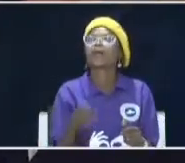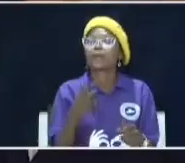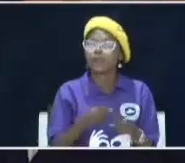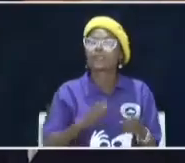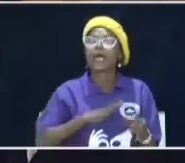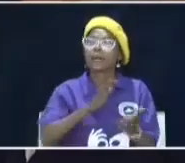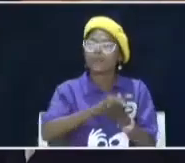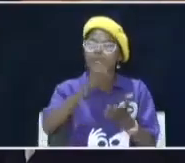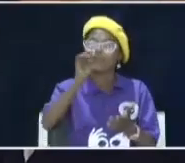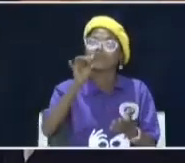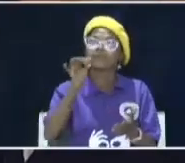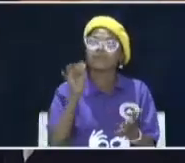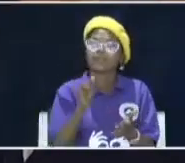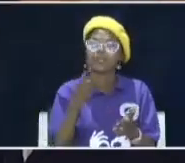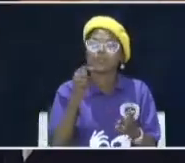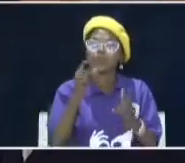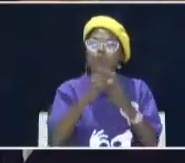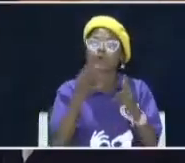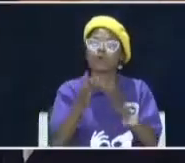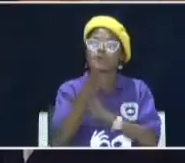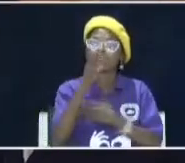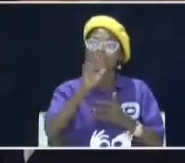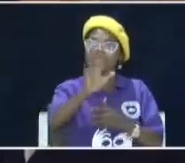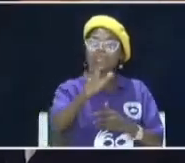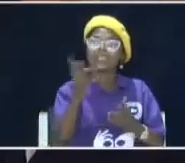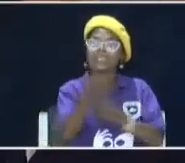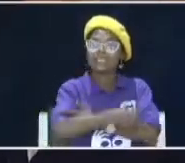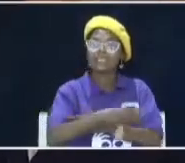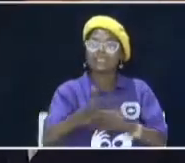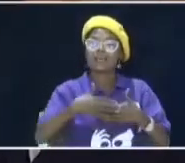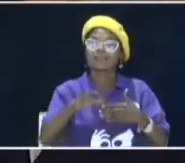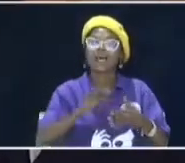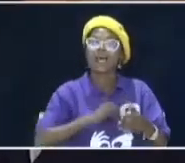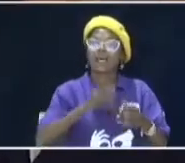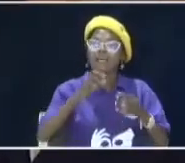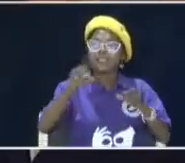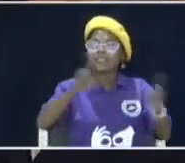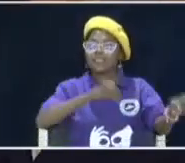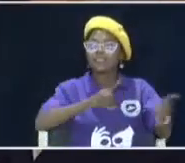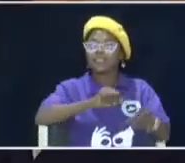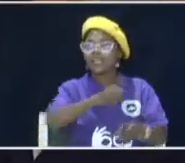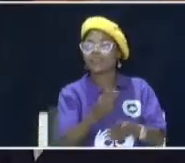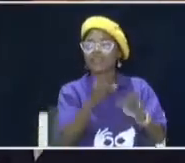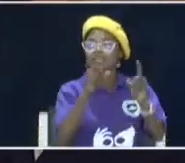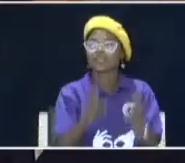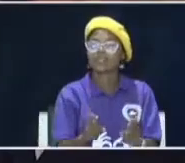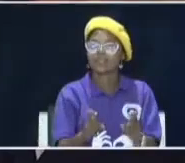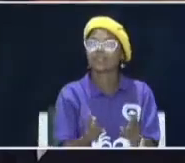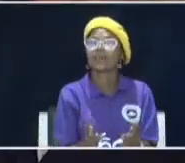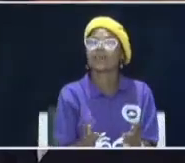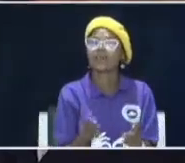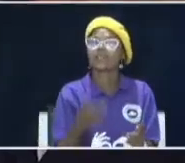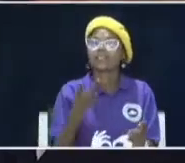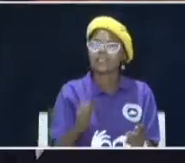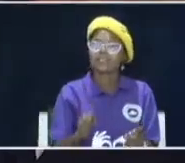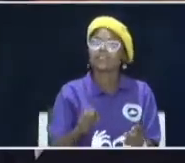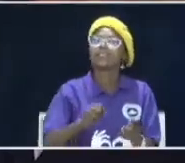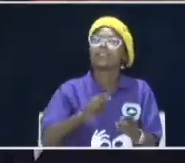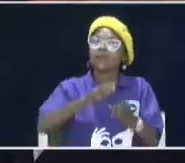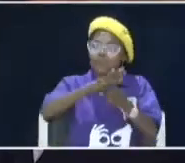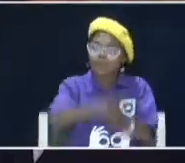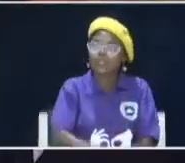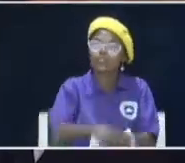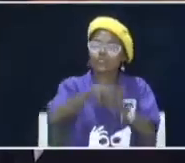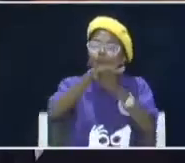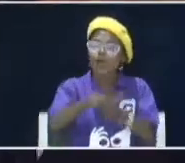indeed. 3 days after I did my test, I discovered that the high blood pressure had gone. Since that